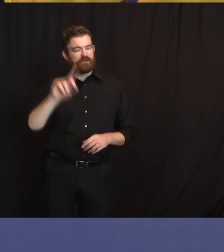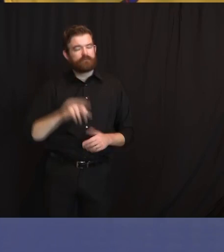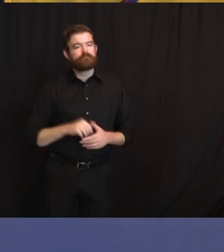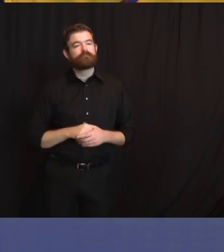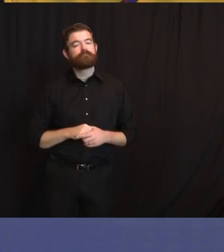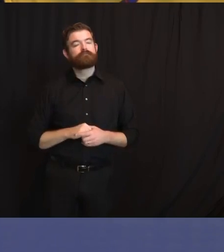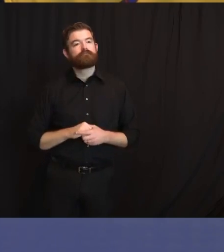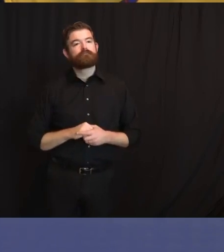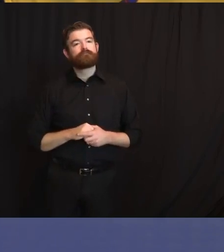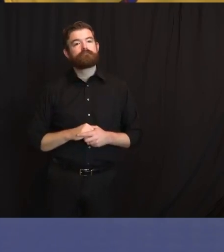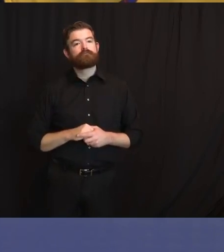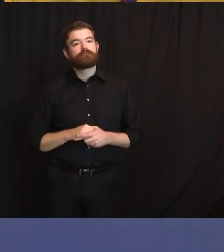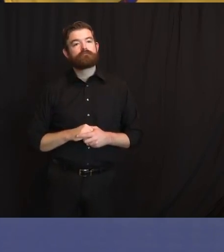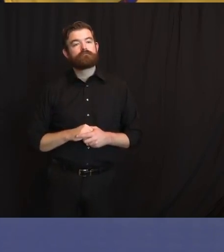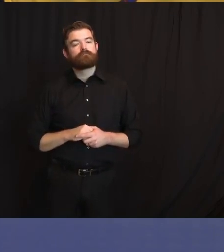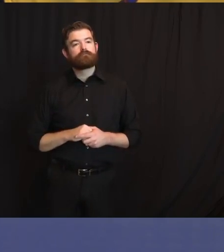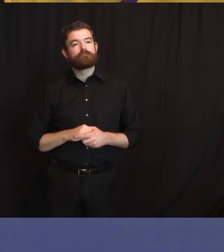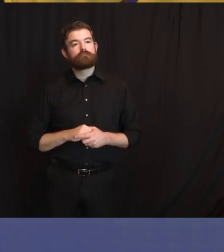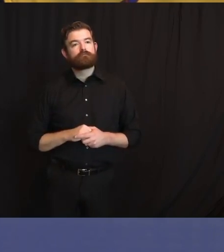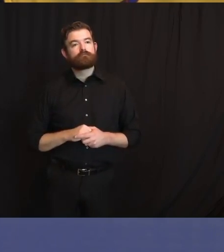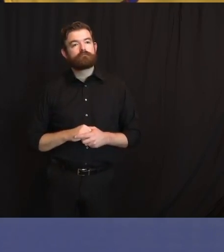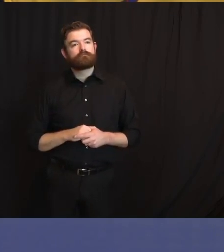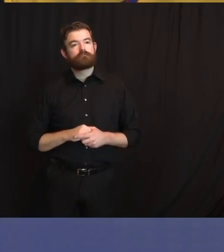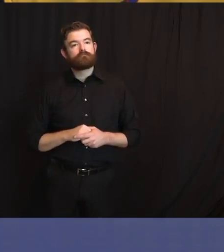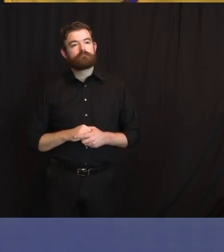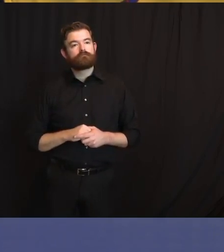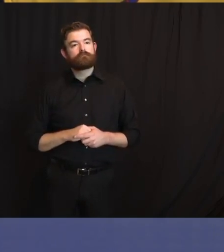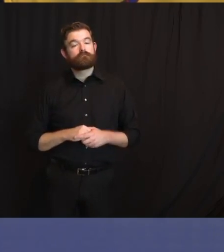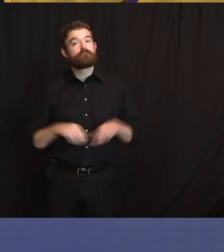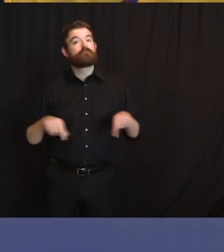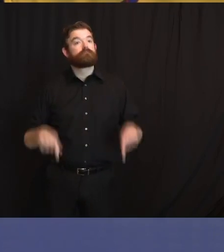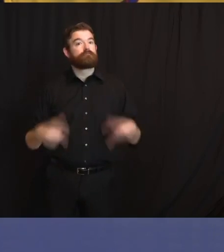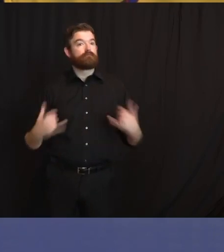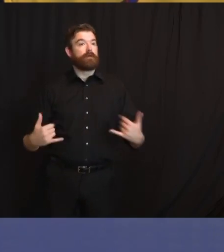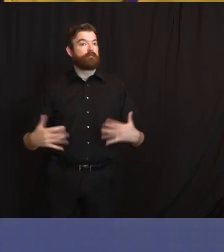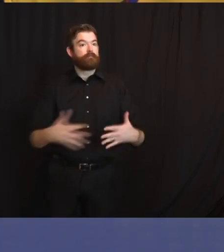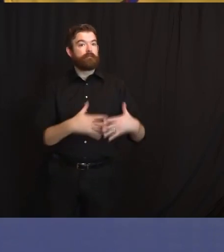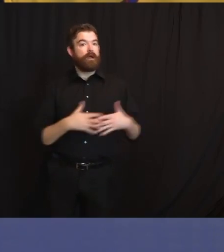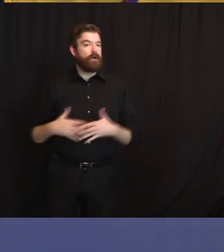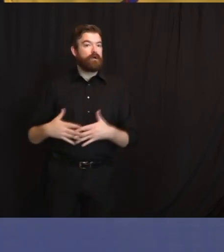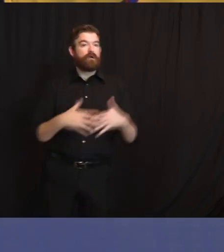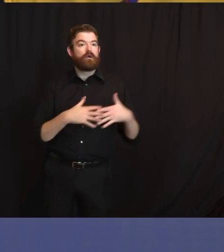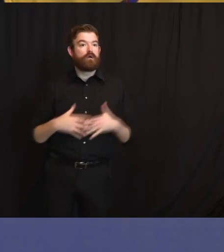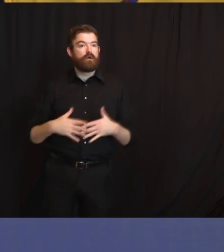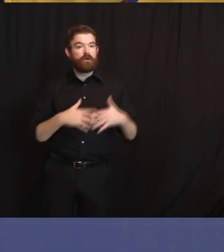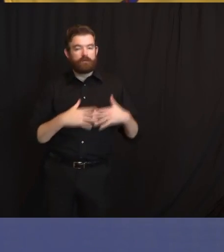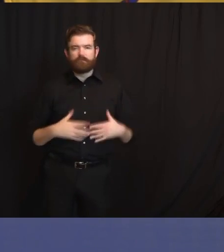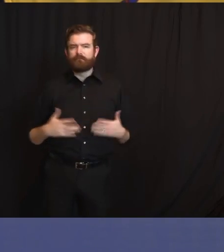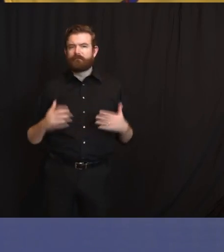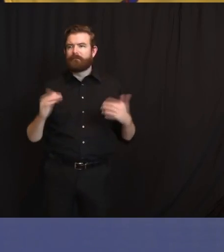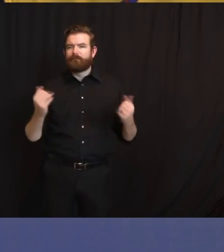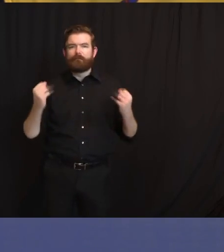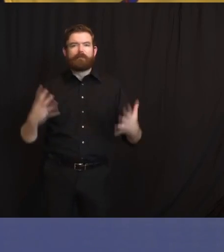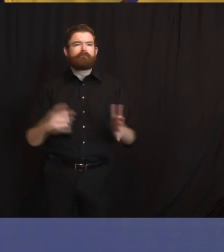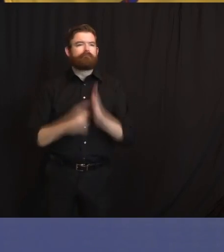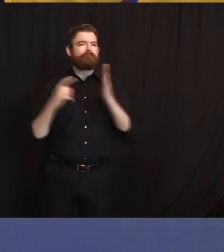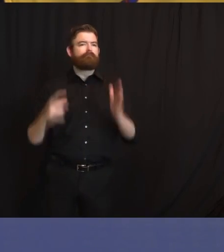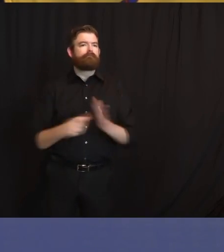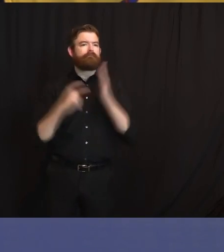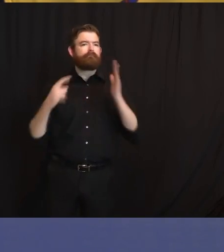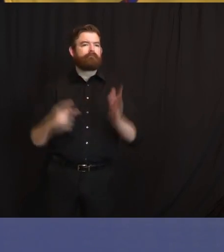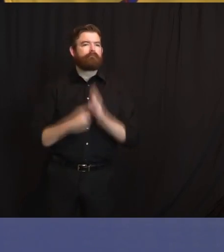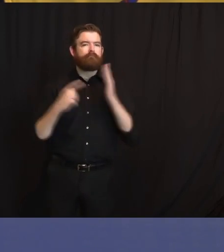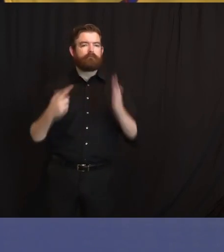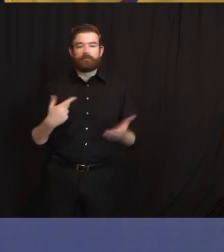The battlefield right now is strewn with mandates and programs that we can't fund. And